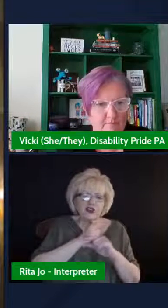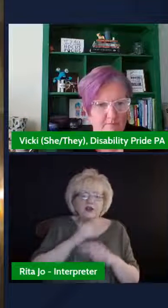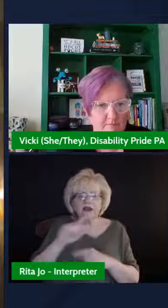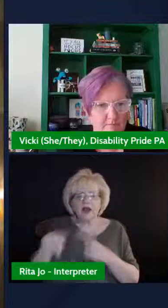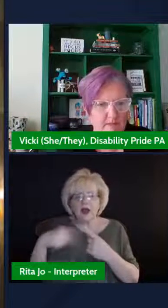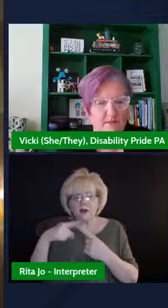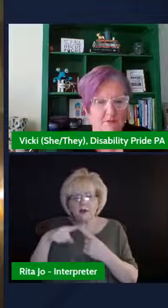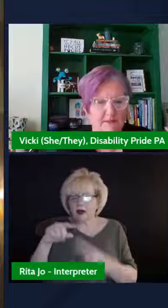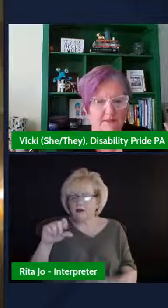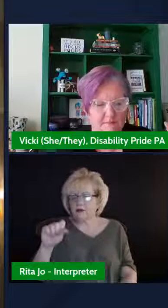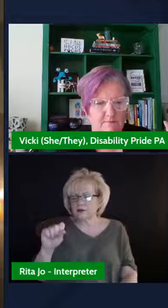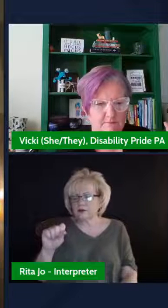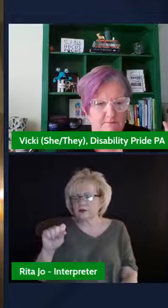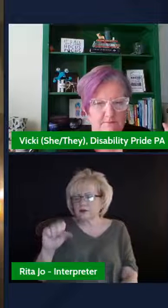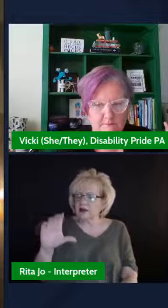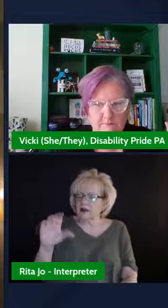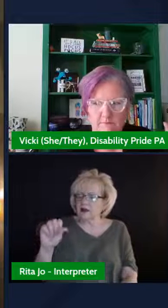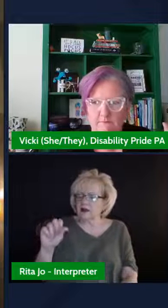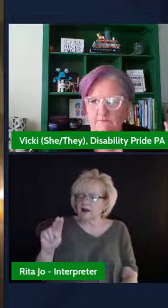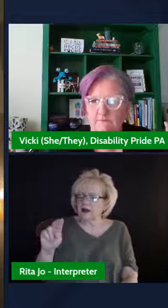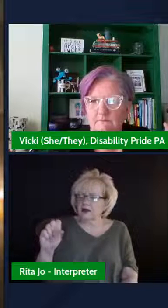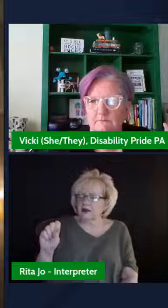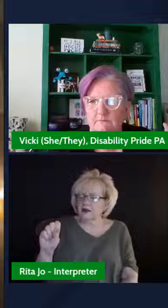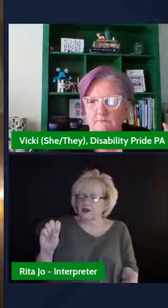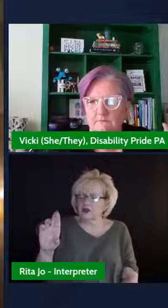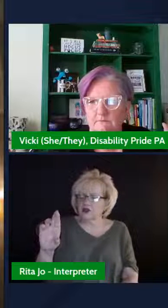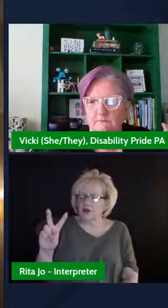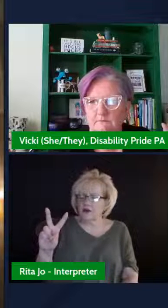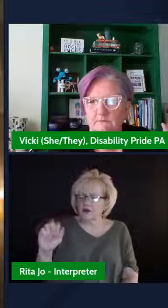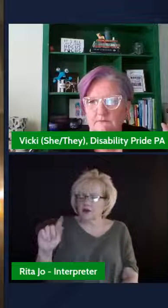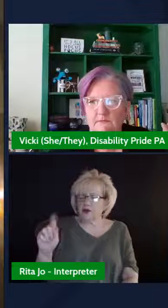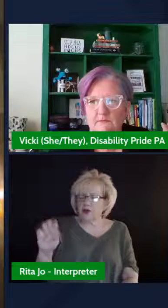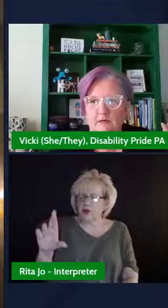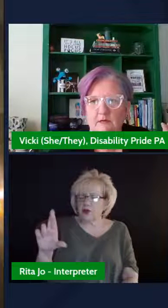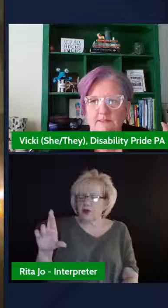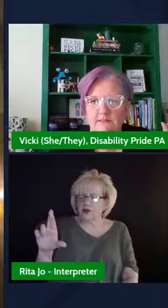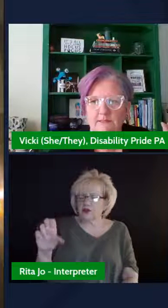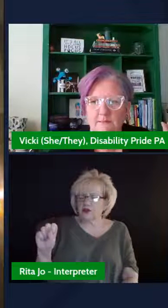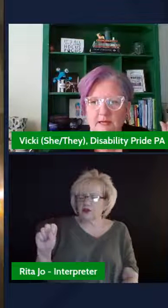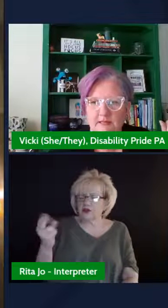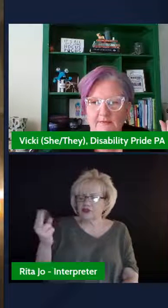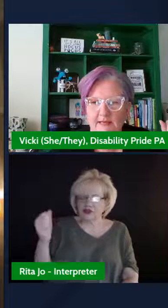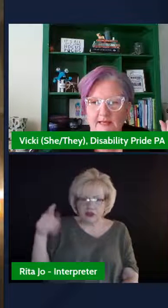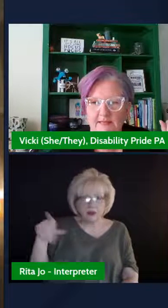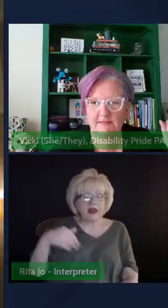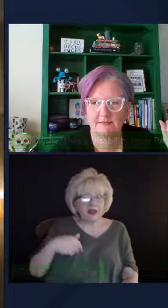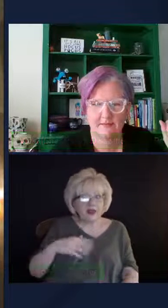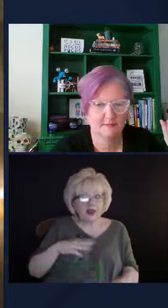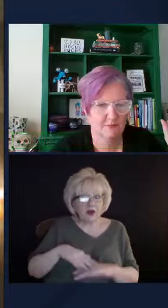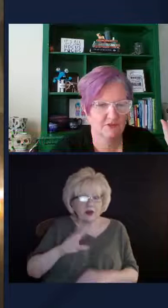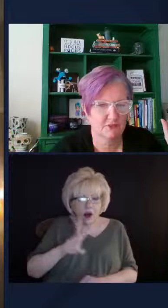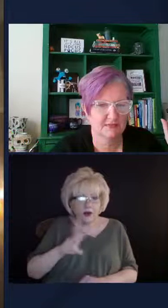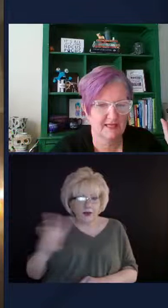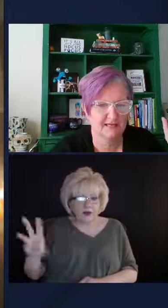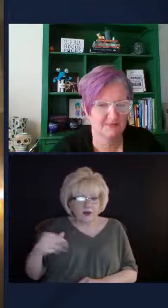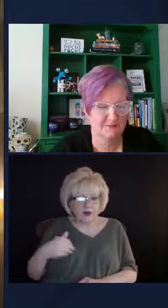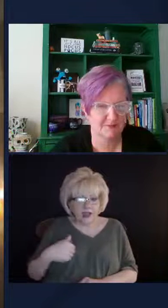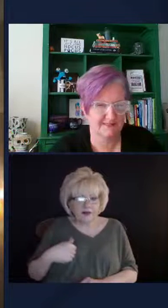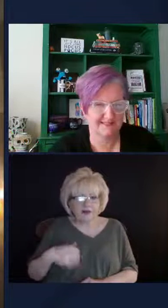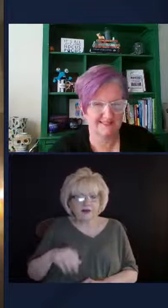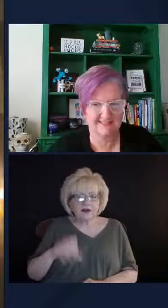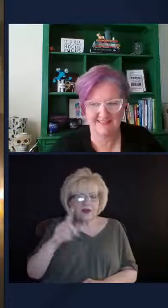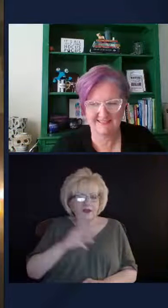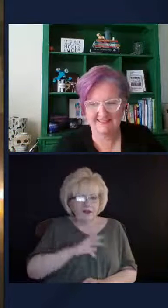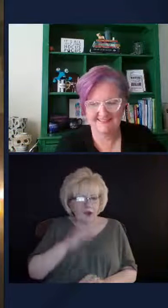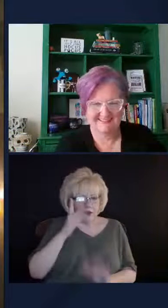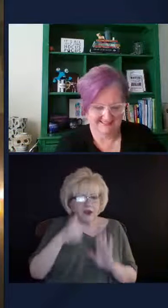our website Oh, at good. on disabilityrightspa.org. So yeah, that's all. Awesome. I love that. I'm going to show it again so people